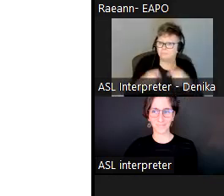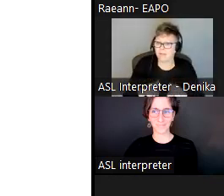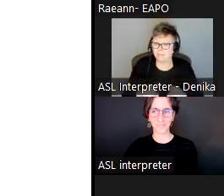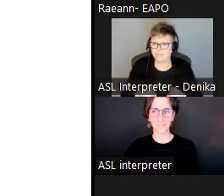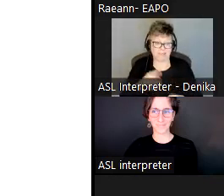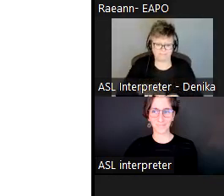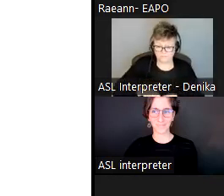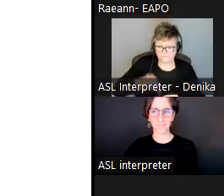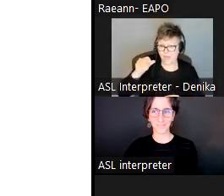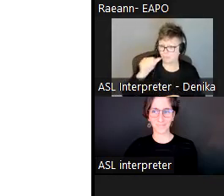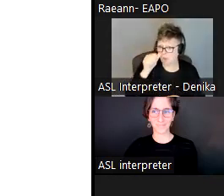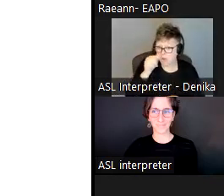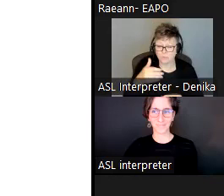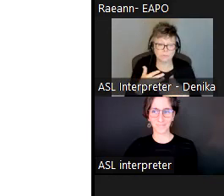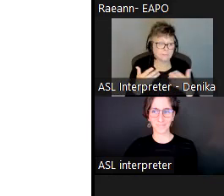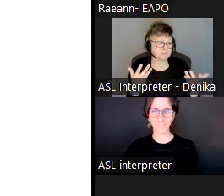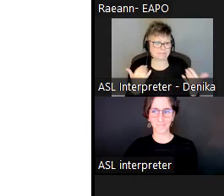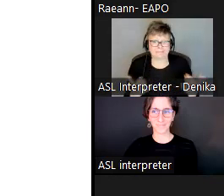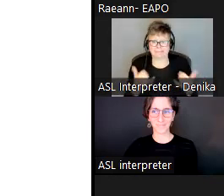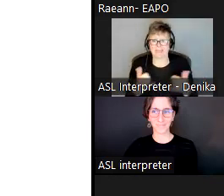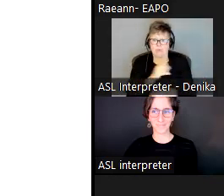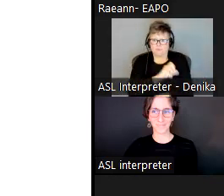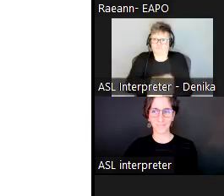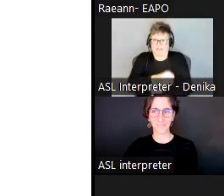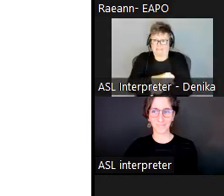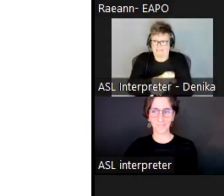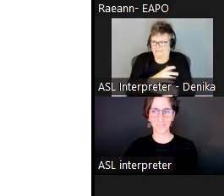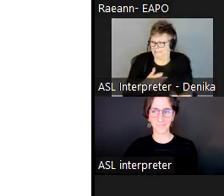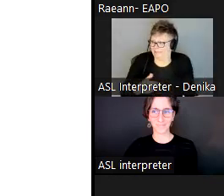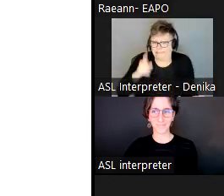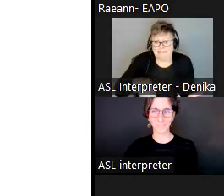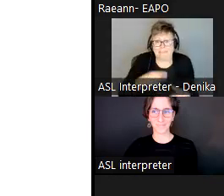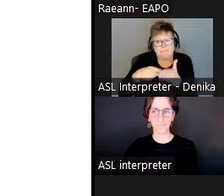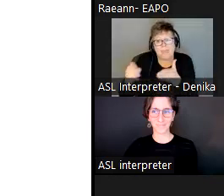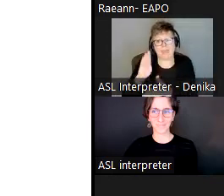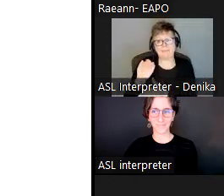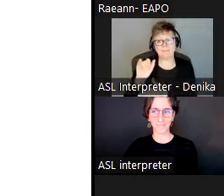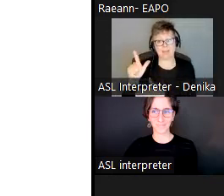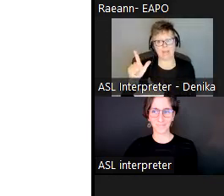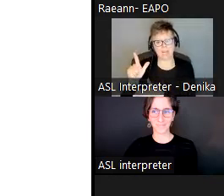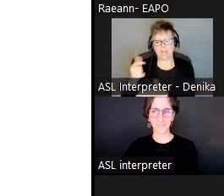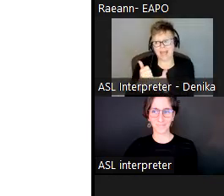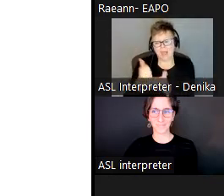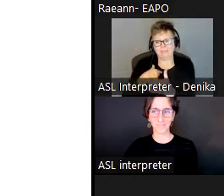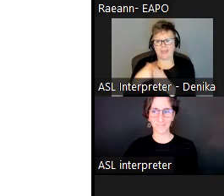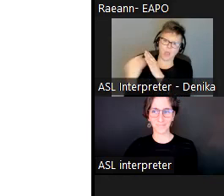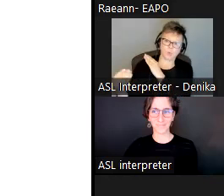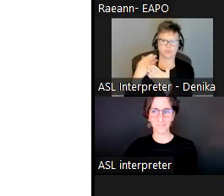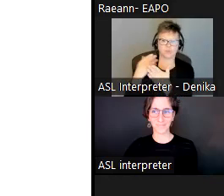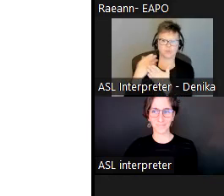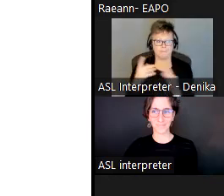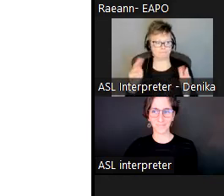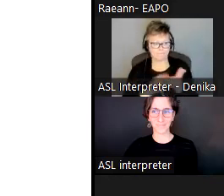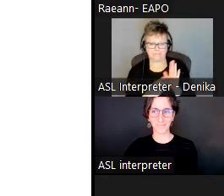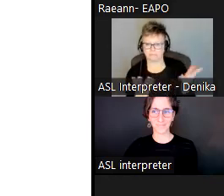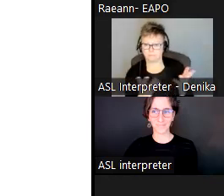drugs. And now I'm being arrested and bail needs to be paid. Or they could say that, again, they're